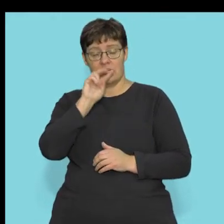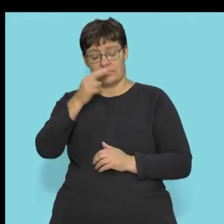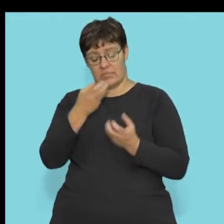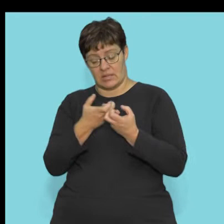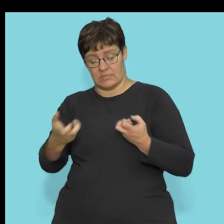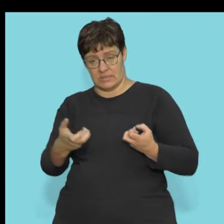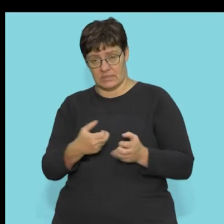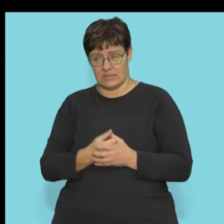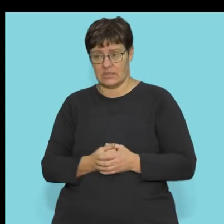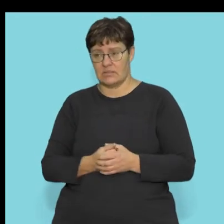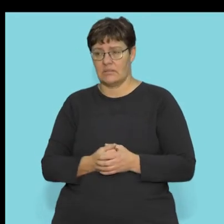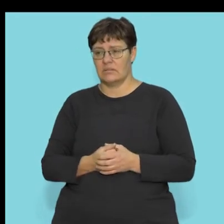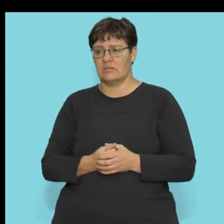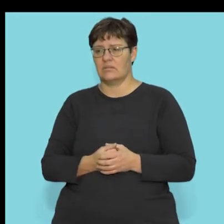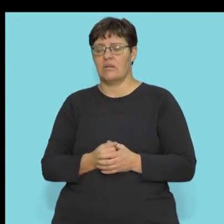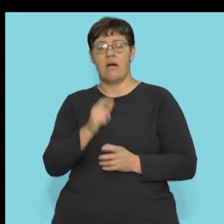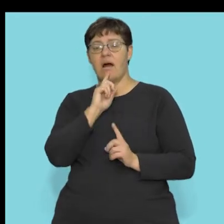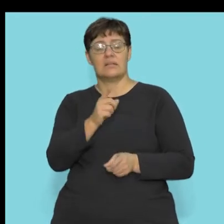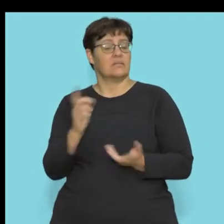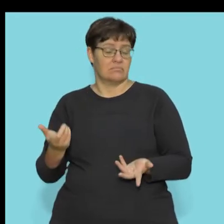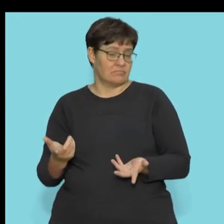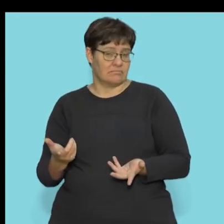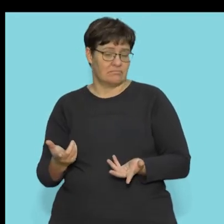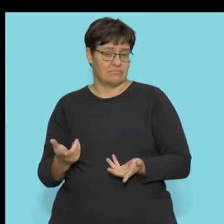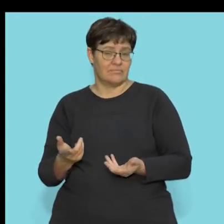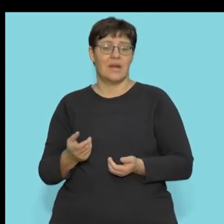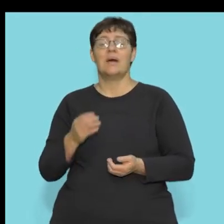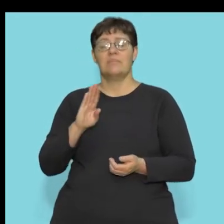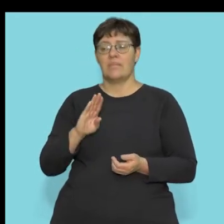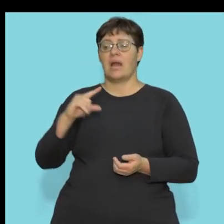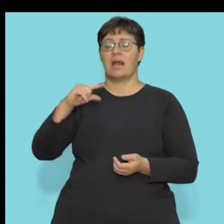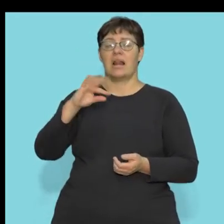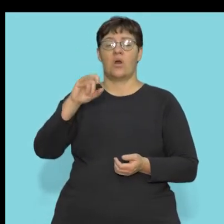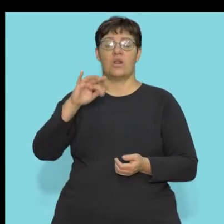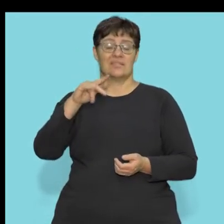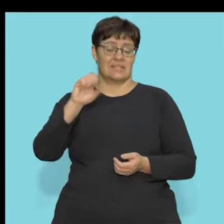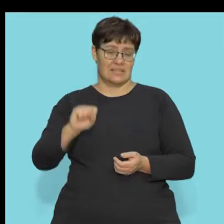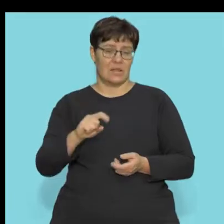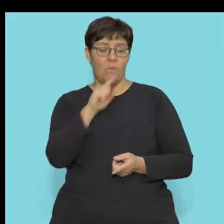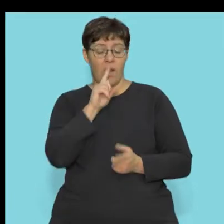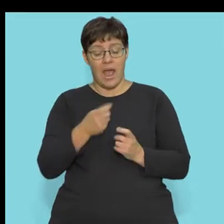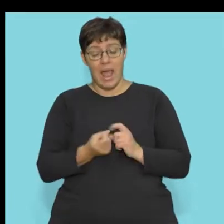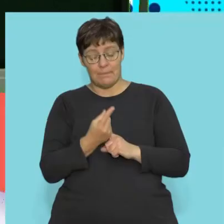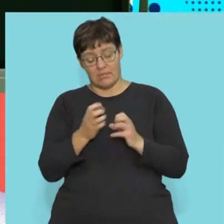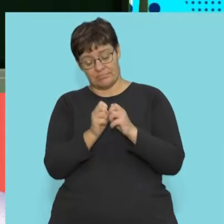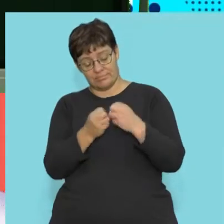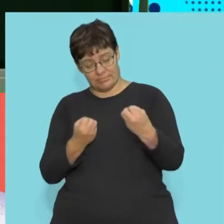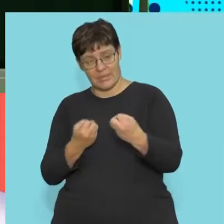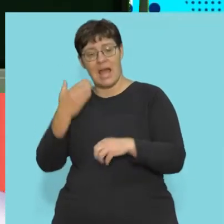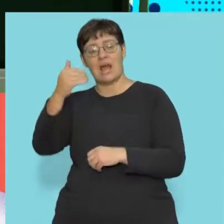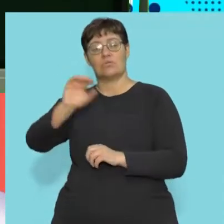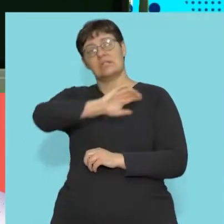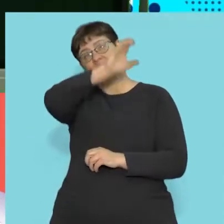split up. So what would be the answer? The answer is glycolysis, because that is the reaction that takes place outside